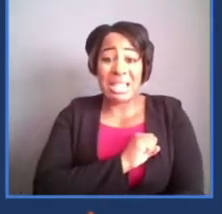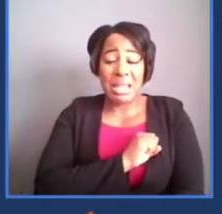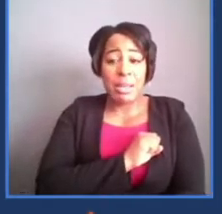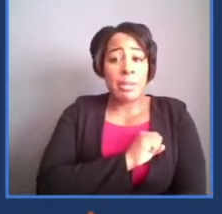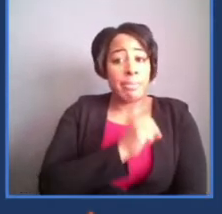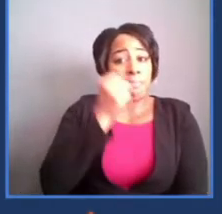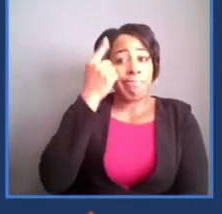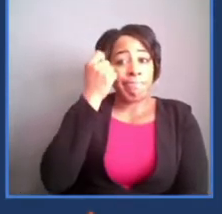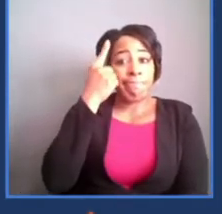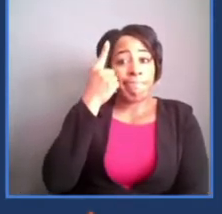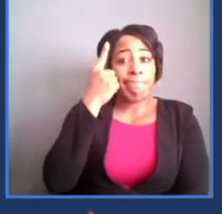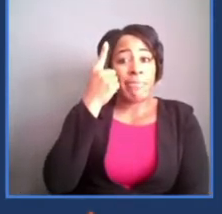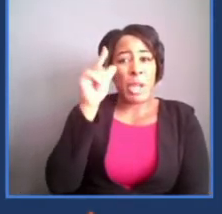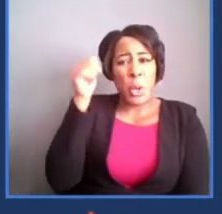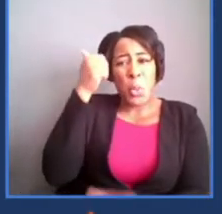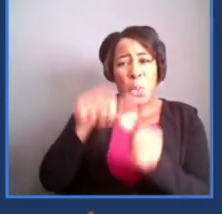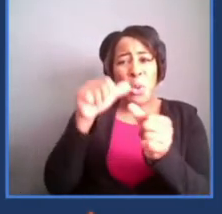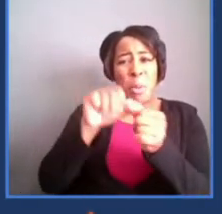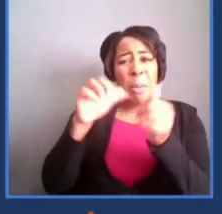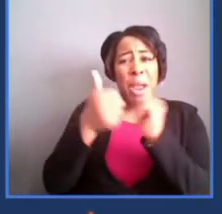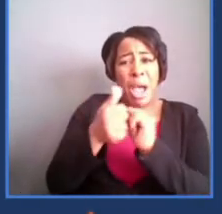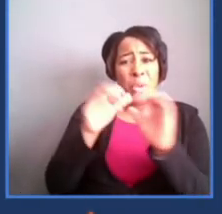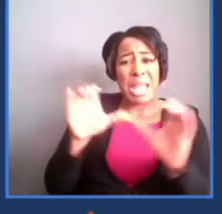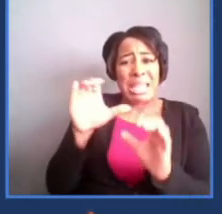they tried to do to President Obama.